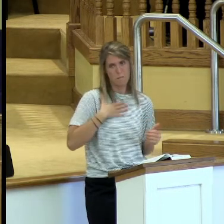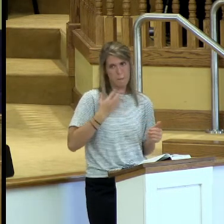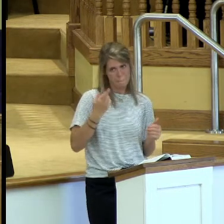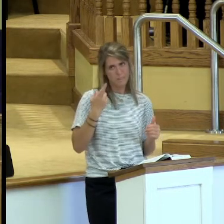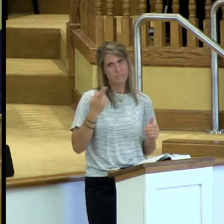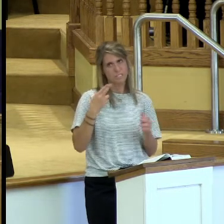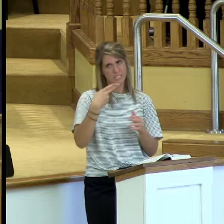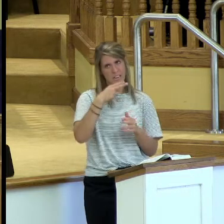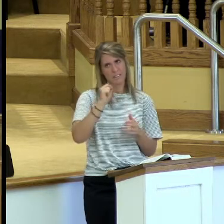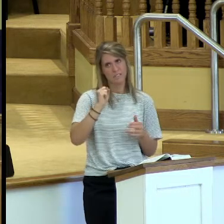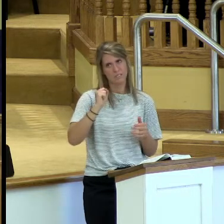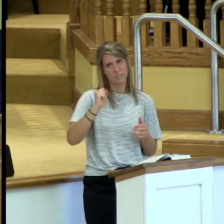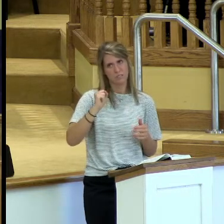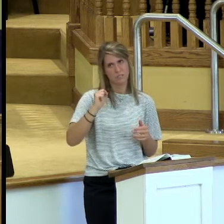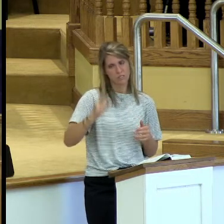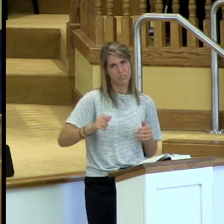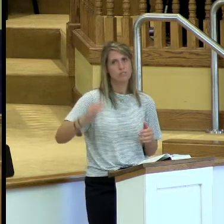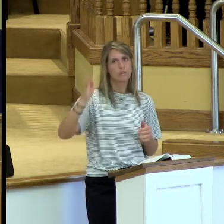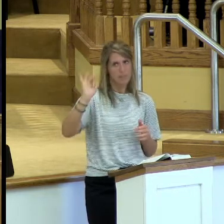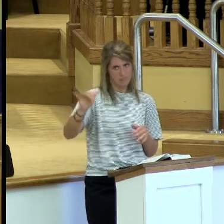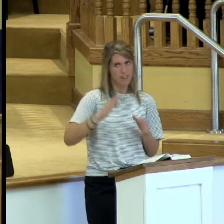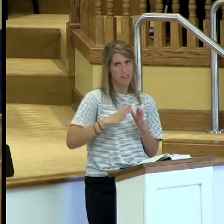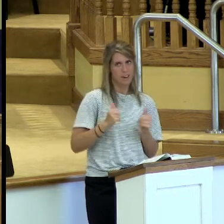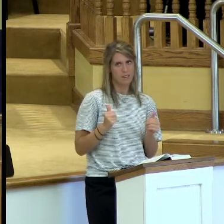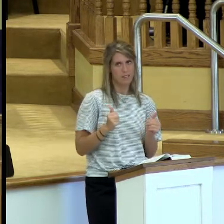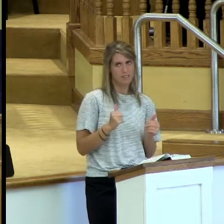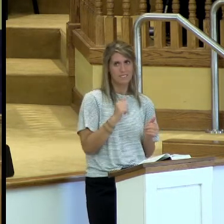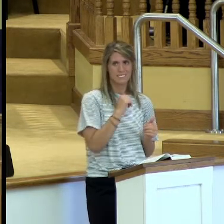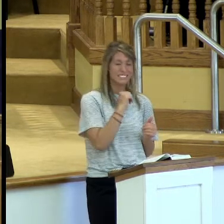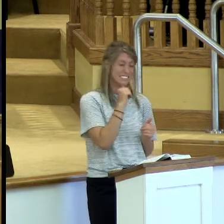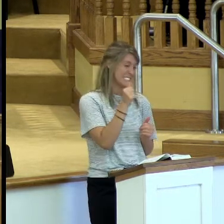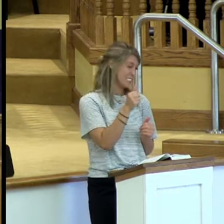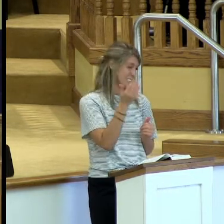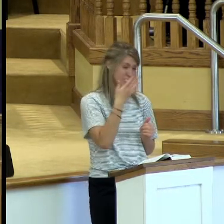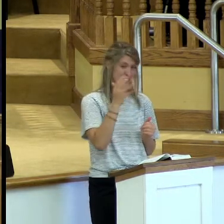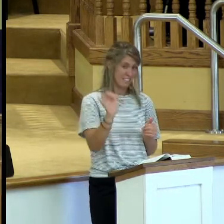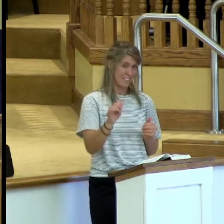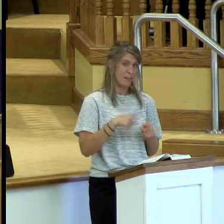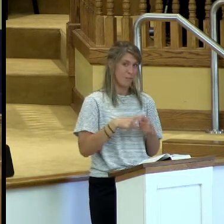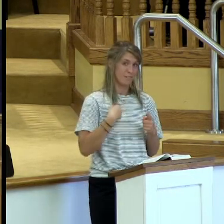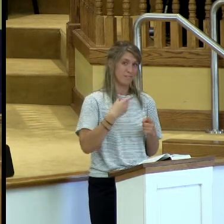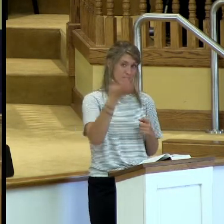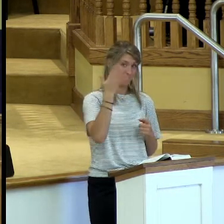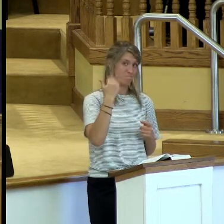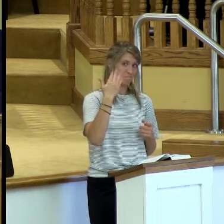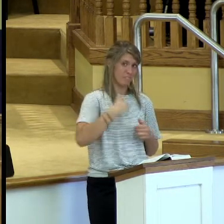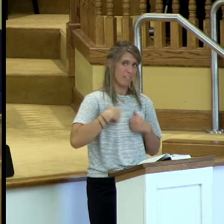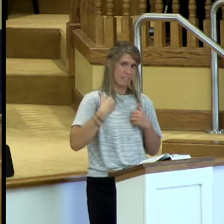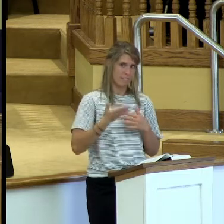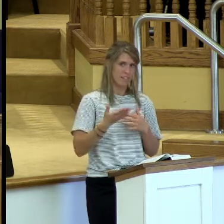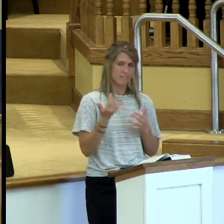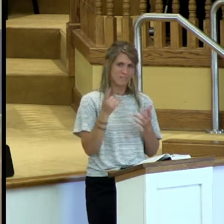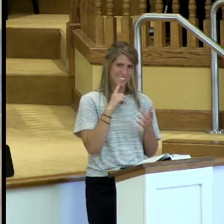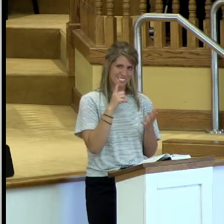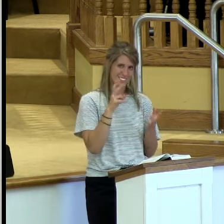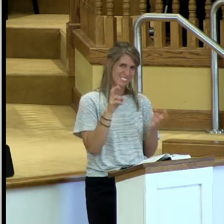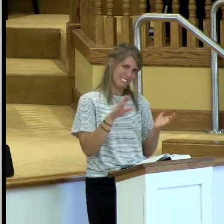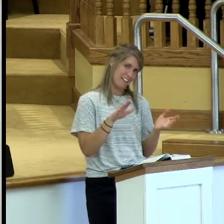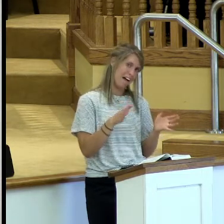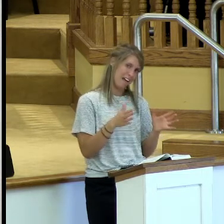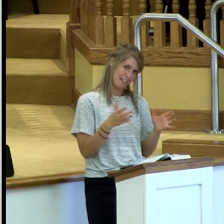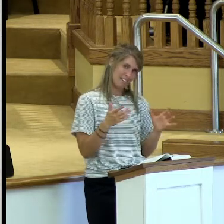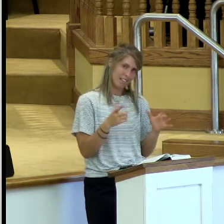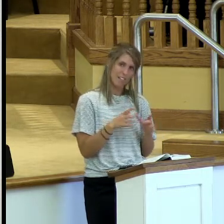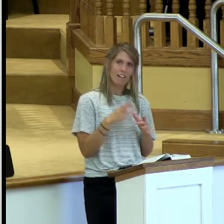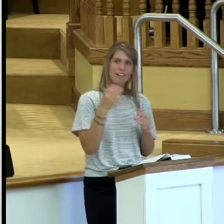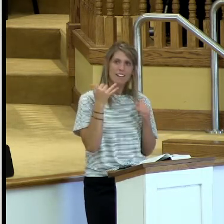friends in high school, his name's Lucas Walters, grew up there. It didn't look like that whenever we lived there. It's dying. And